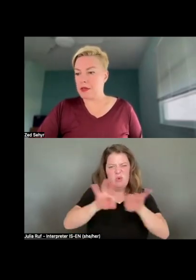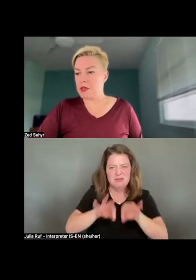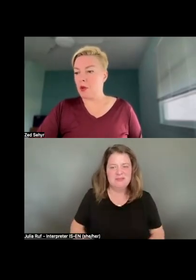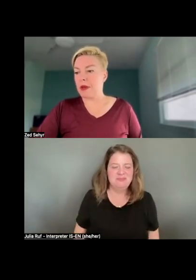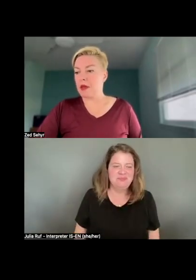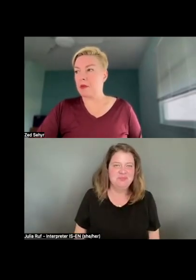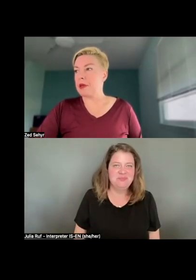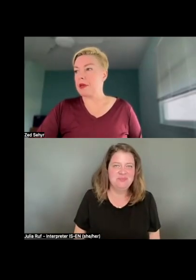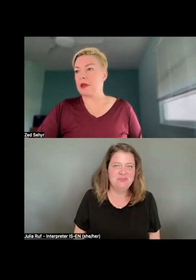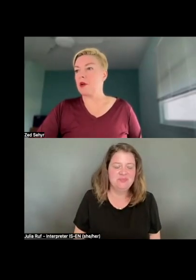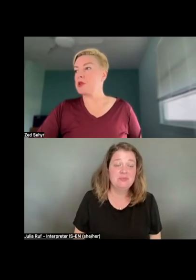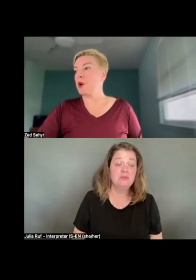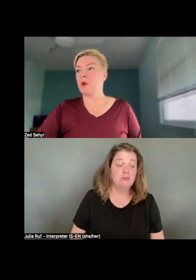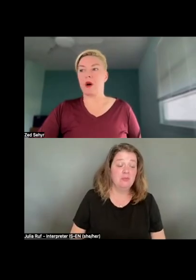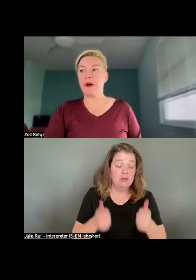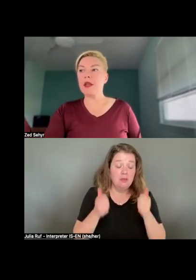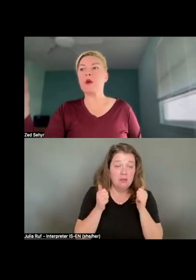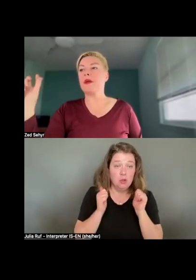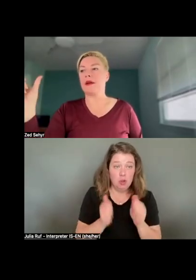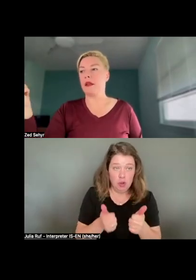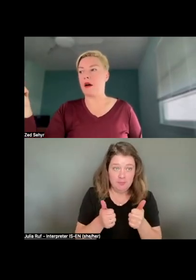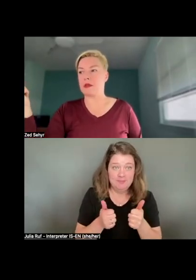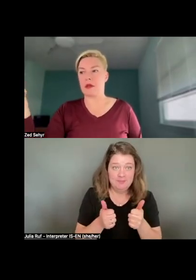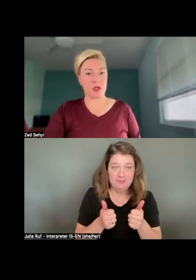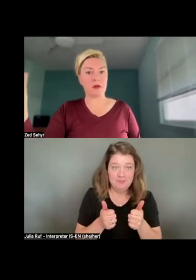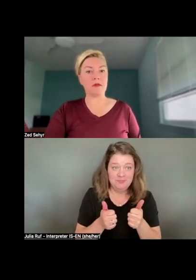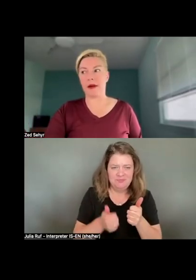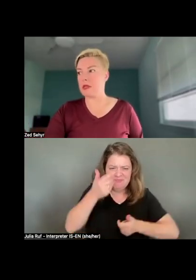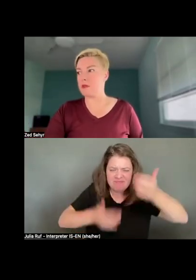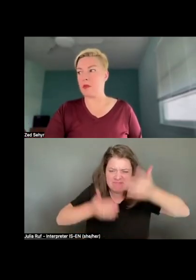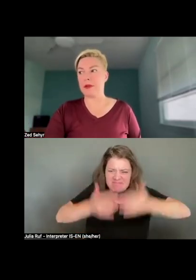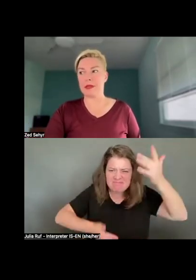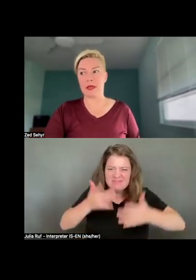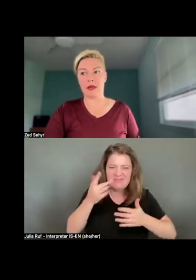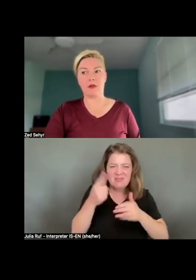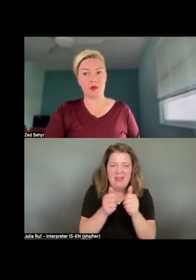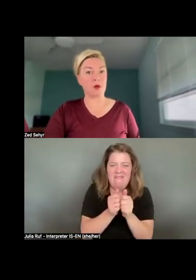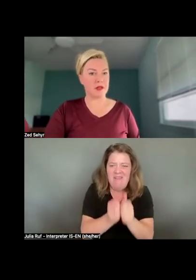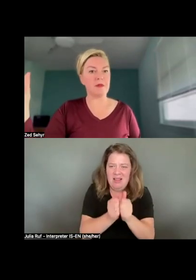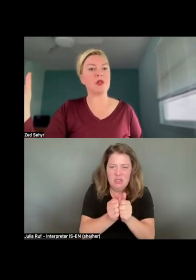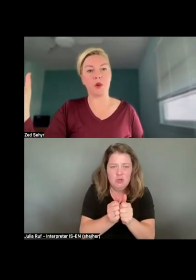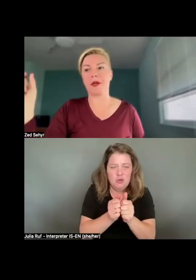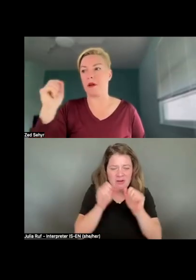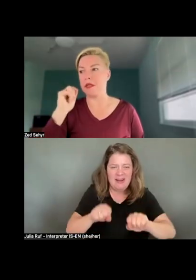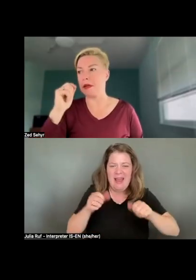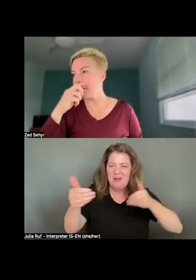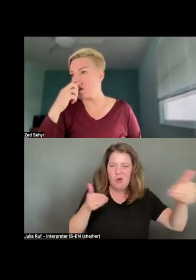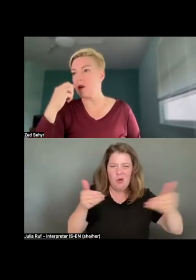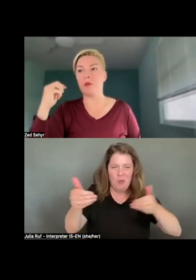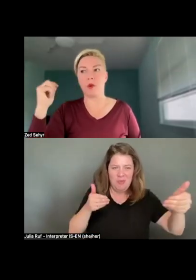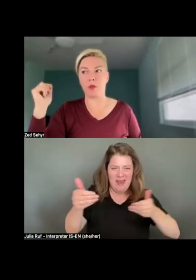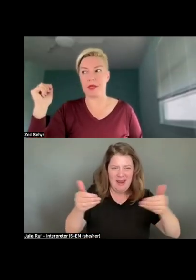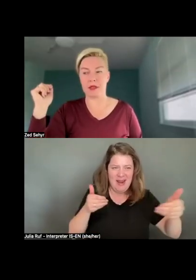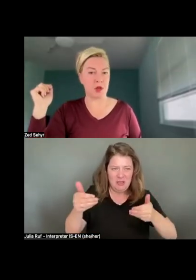Okay, so we computed also a value that allows us to compare this probability of two concepts co-occurring together